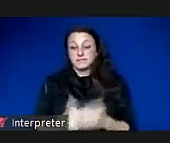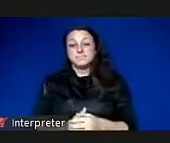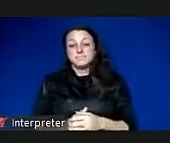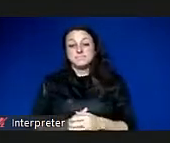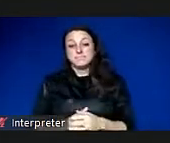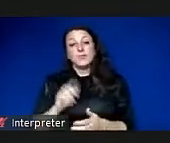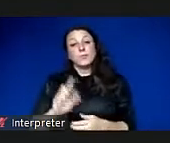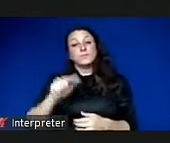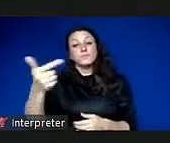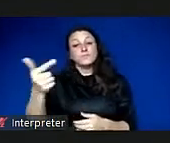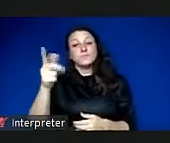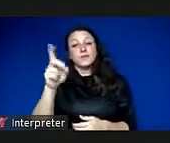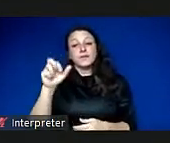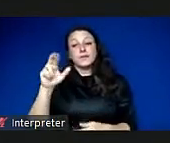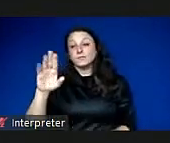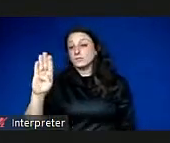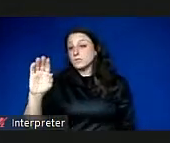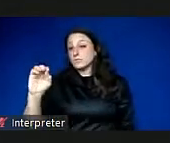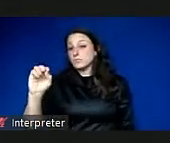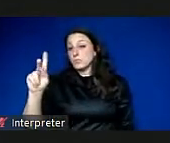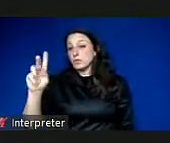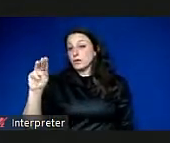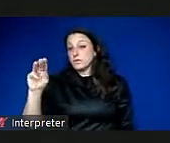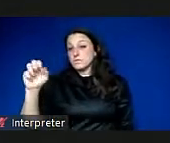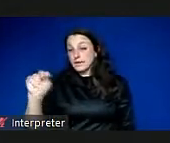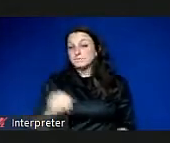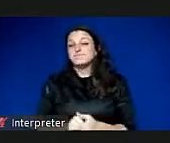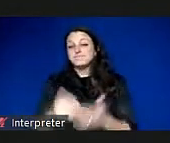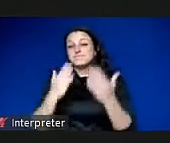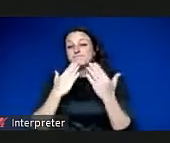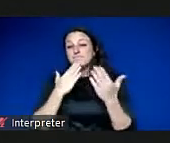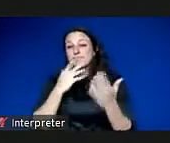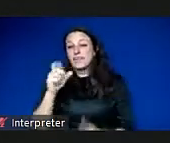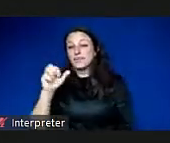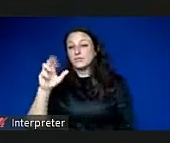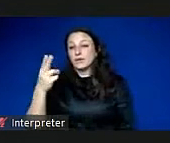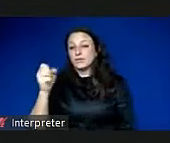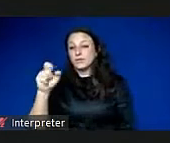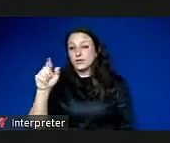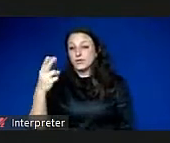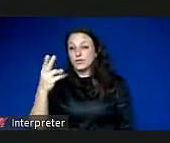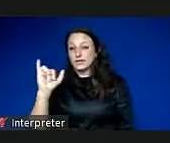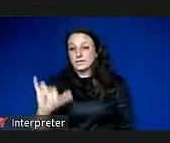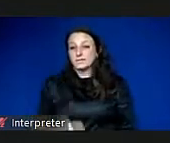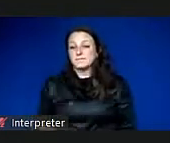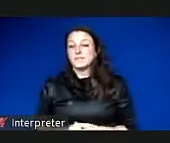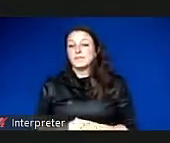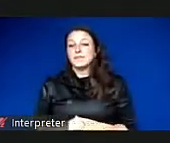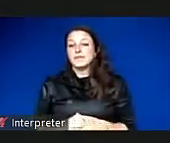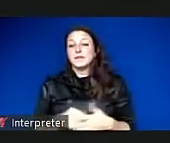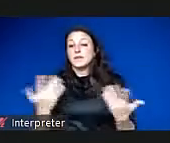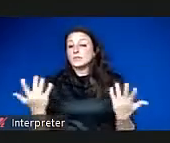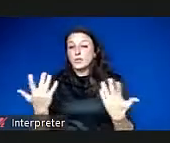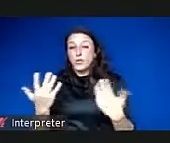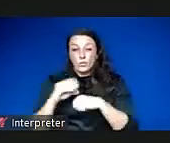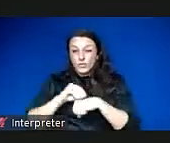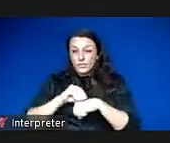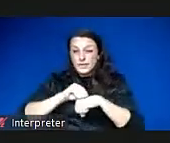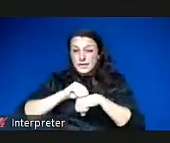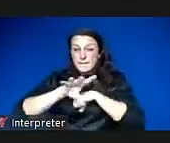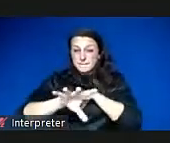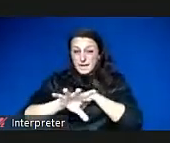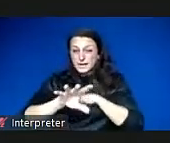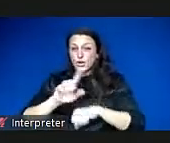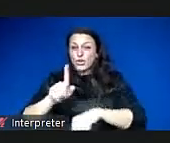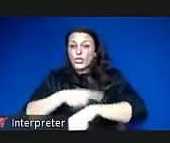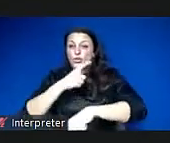hand it back to Director Bookman. Thank you, Dr. Hurley. And so, the impact on long-term care facility